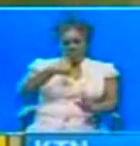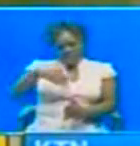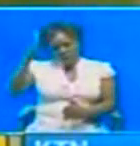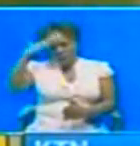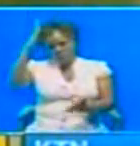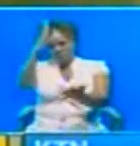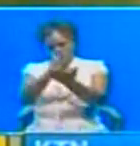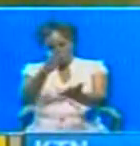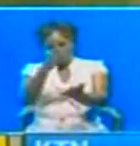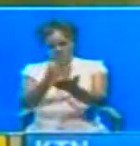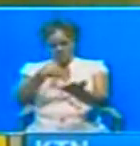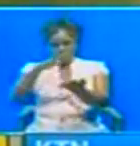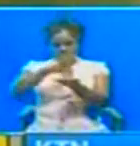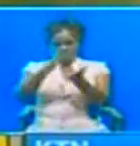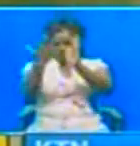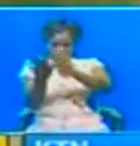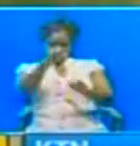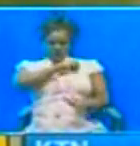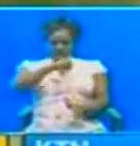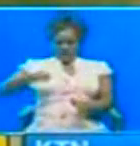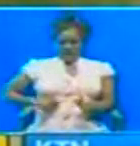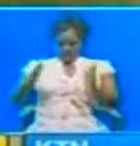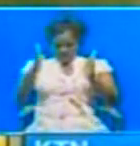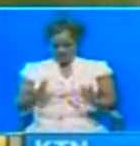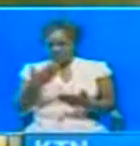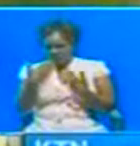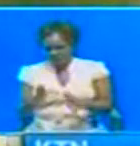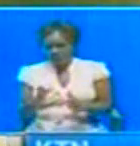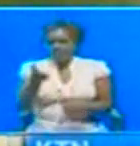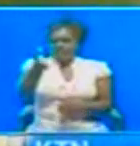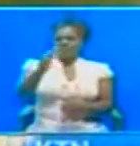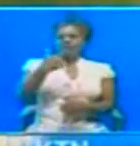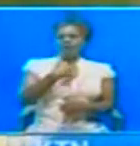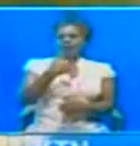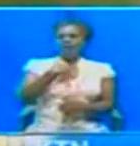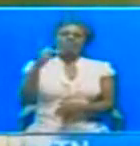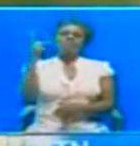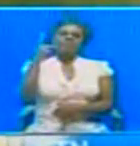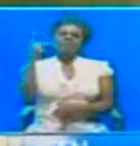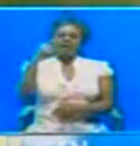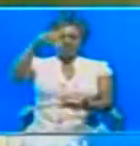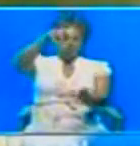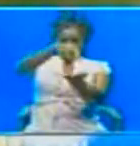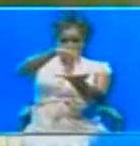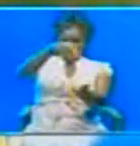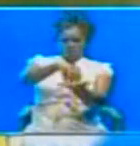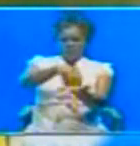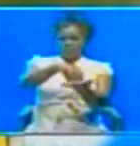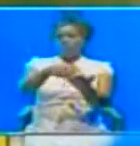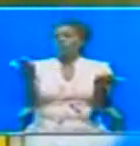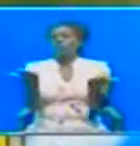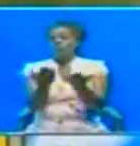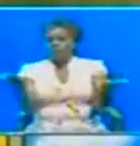fact, because I've appeared before the Senate, that the Senate has preferred a situation